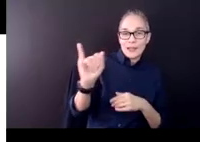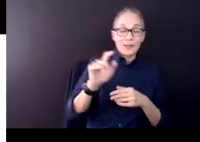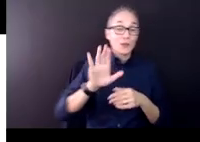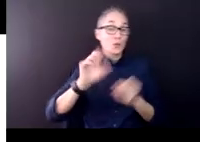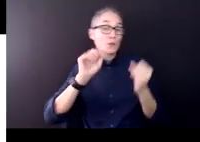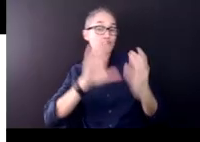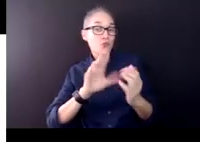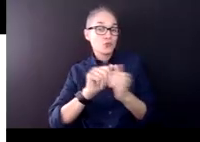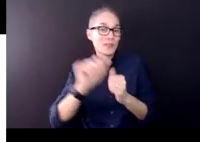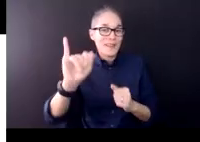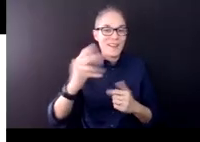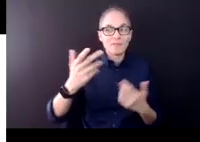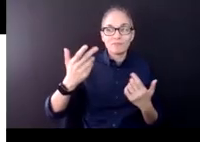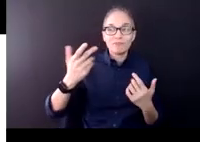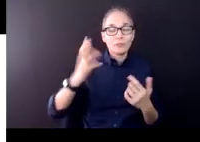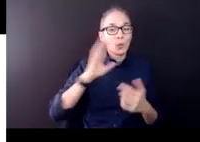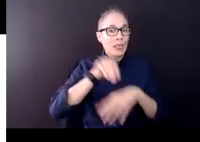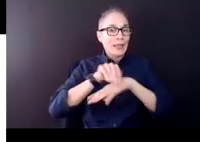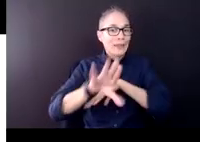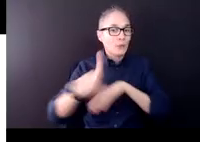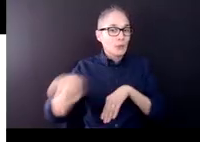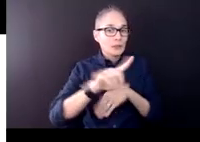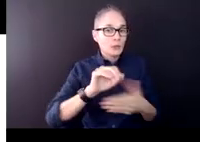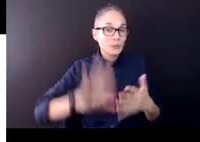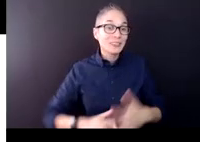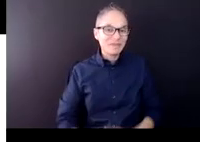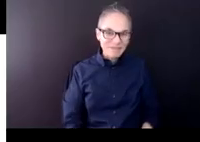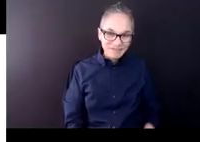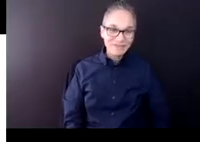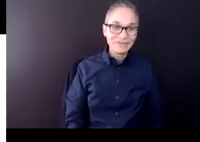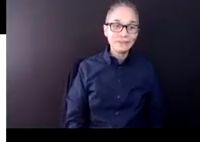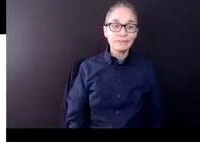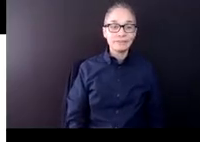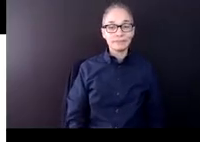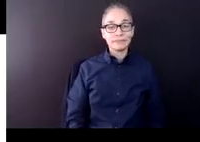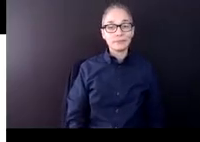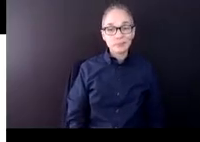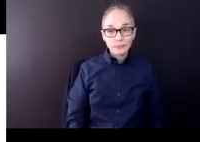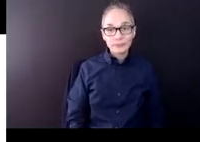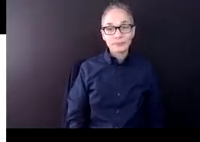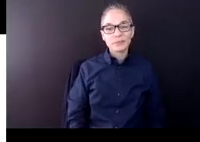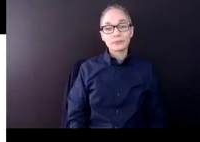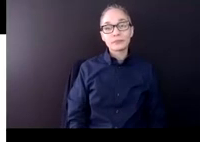AI, it can really have quite the influence on our students. And so,